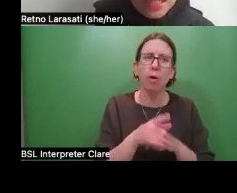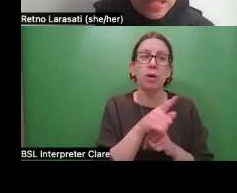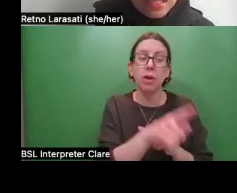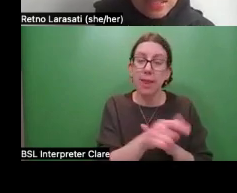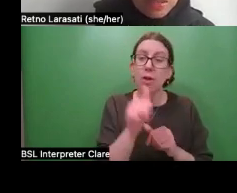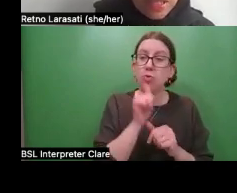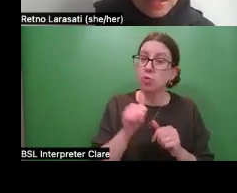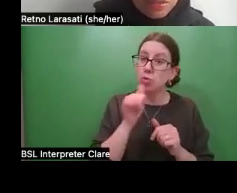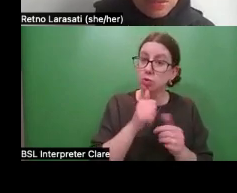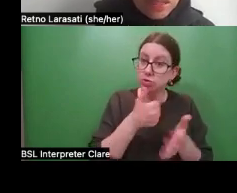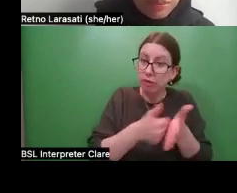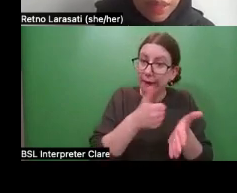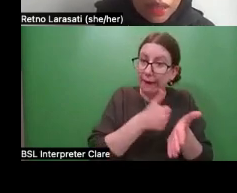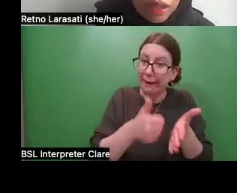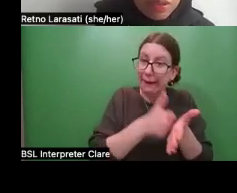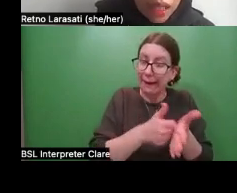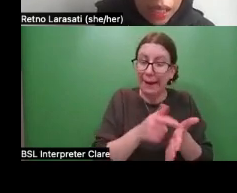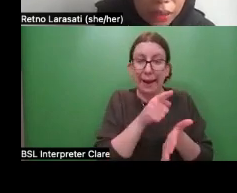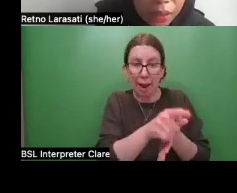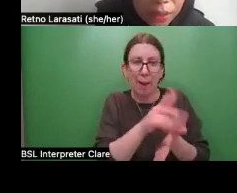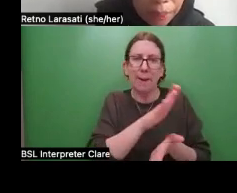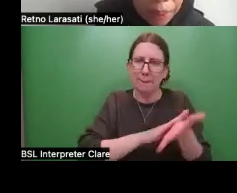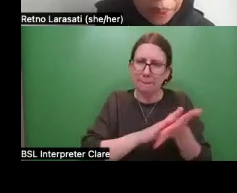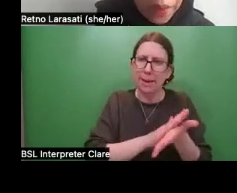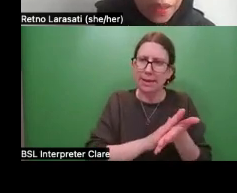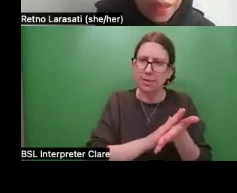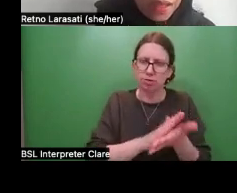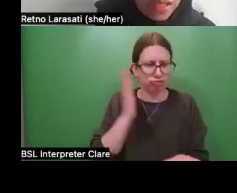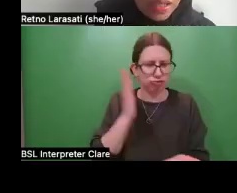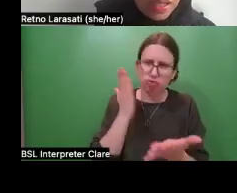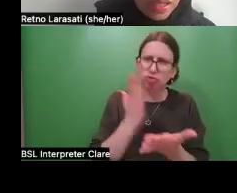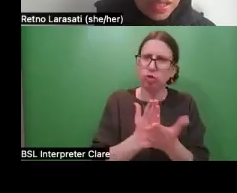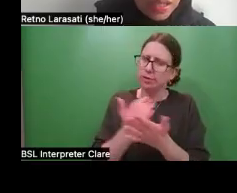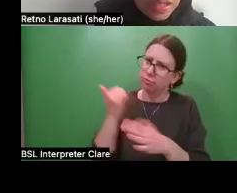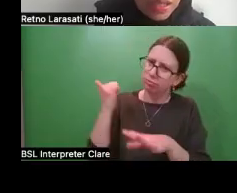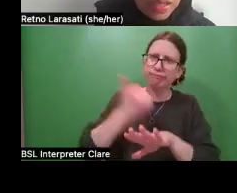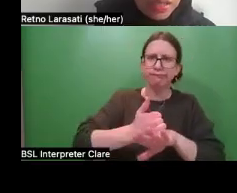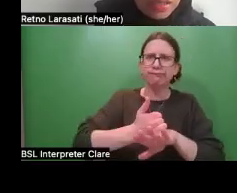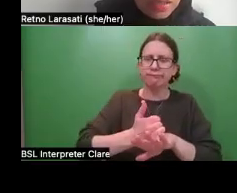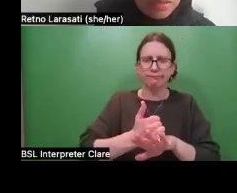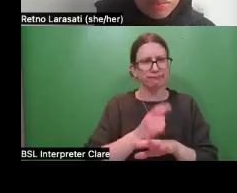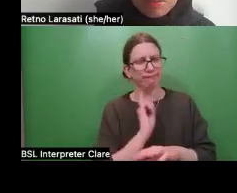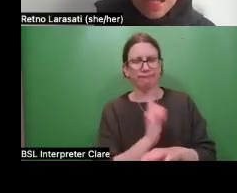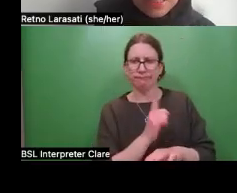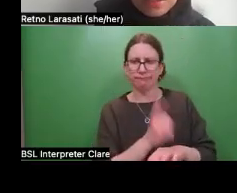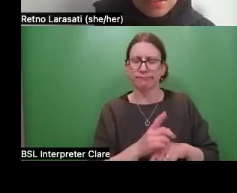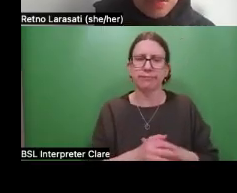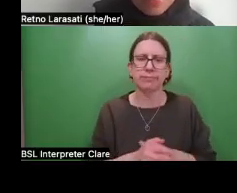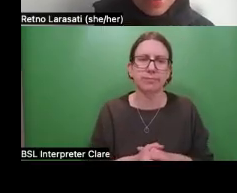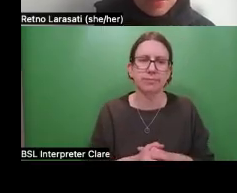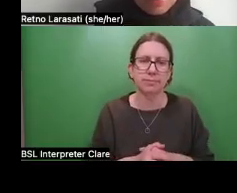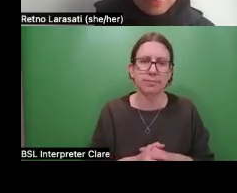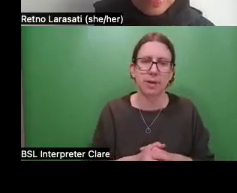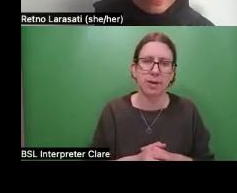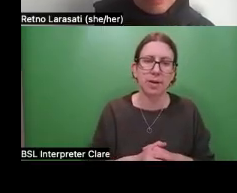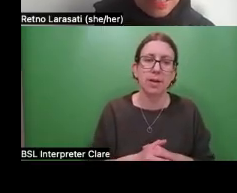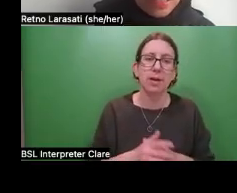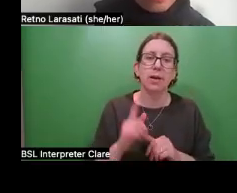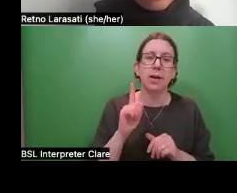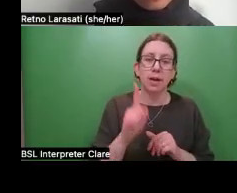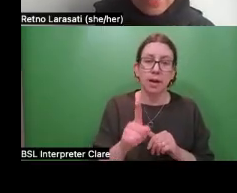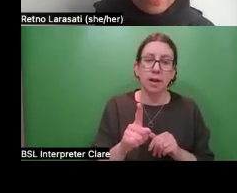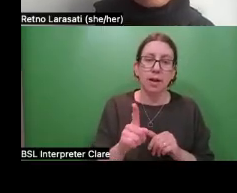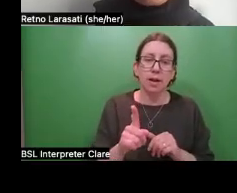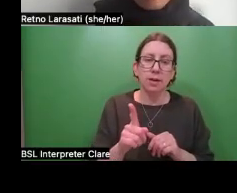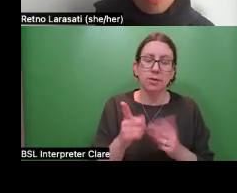that can truly cement our reliance. my writing software, for example, predicting my